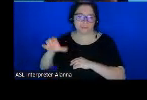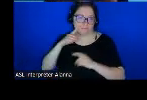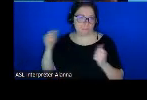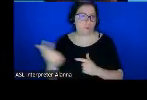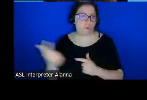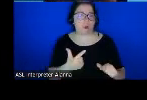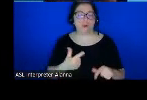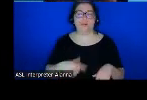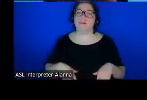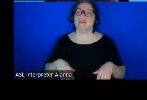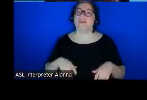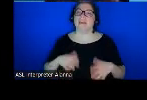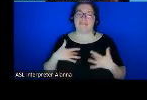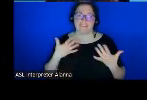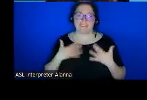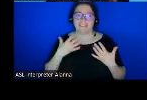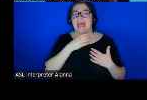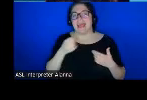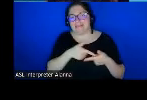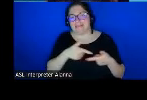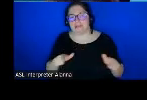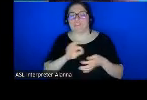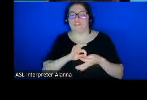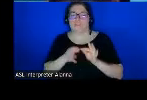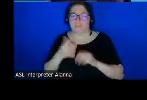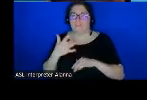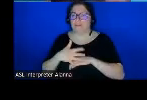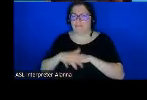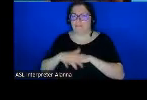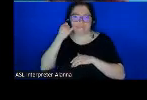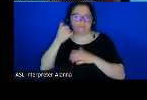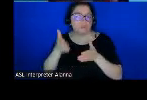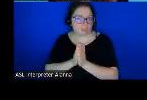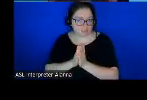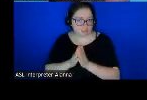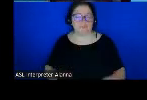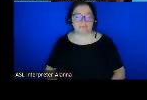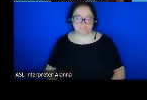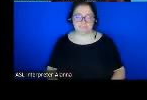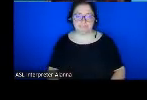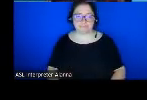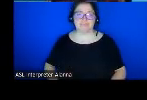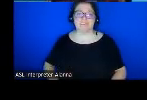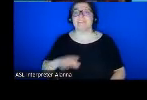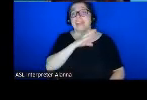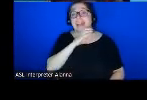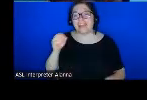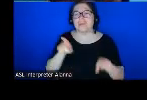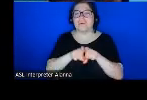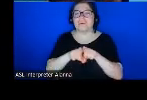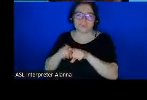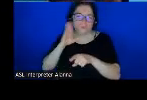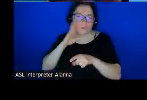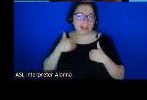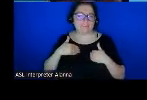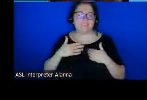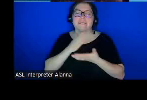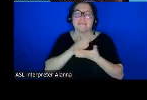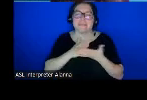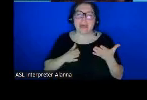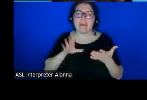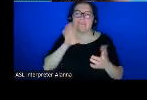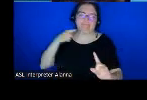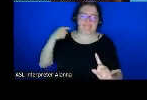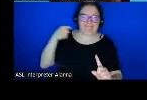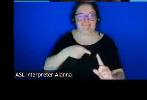making language interpretation available upon request and also having some like targeted language events as well uh where we plan up front to